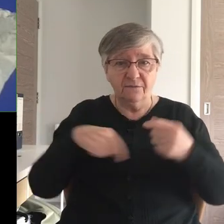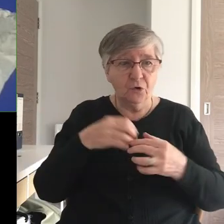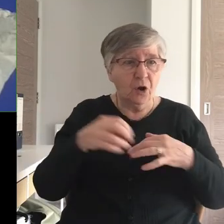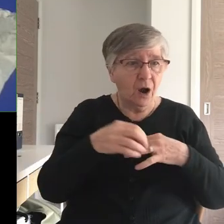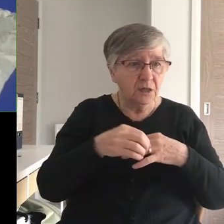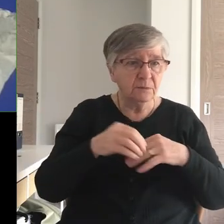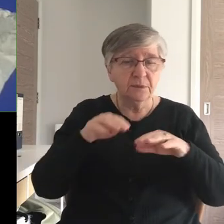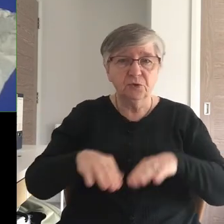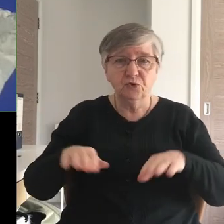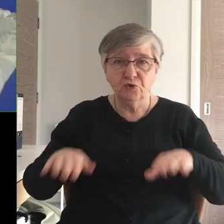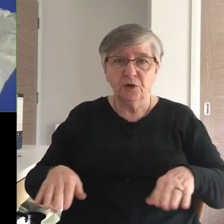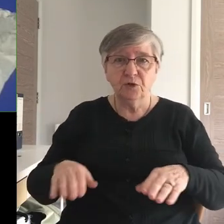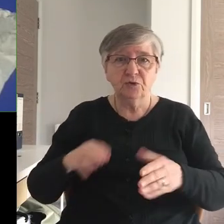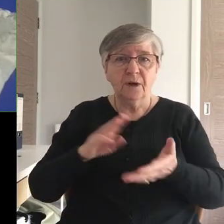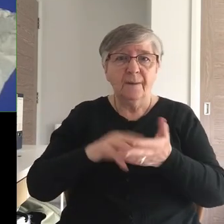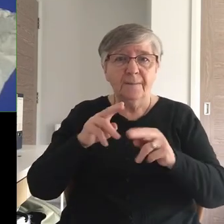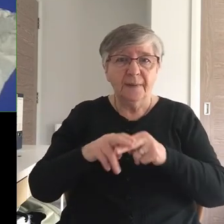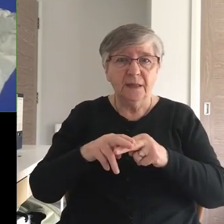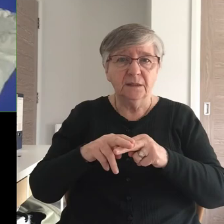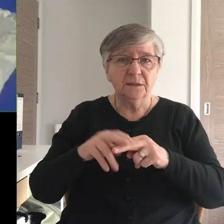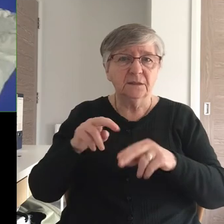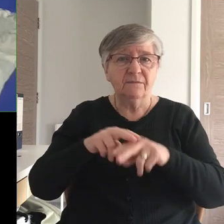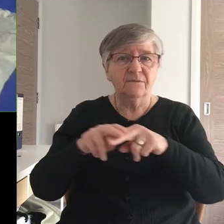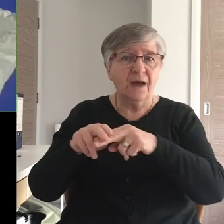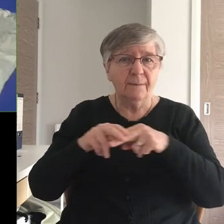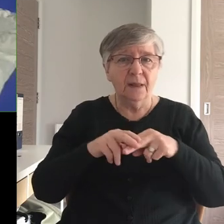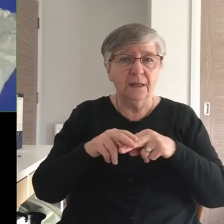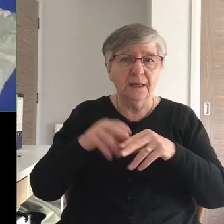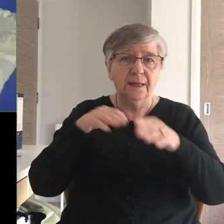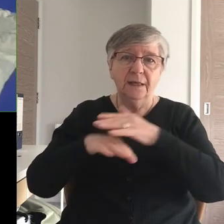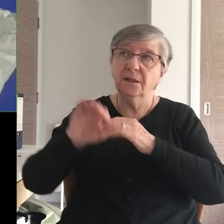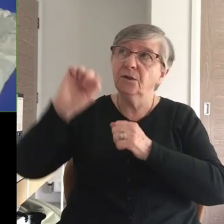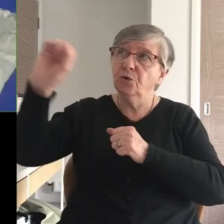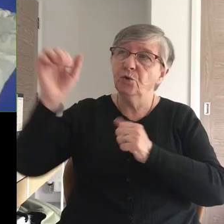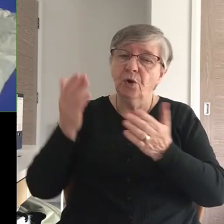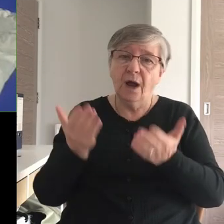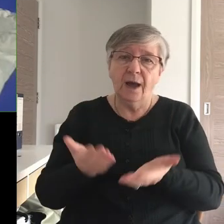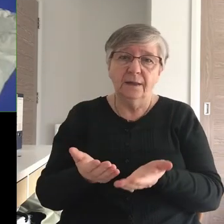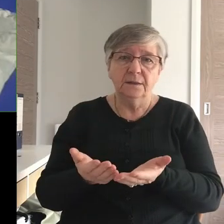siblings, parents, children are in your hands.